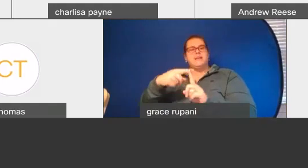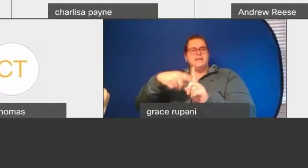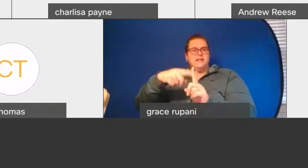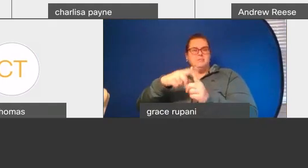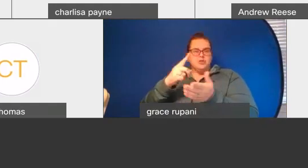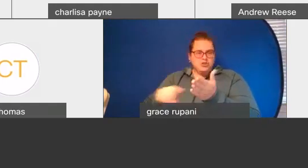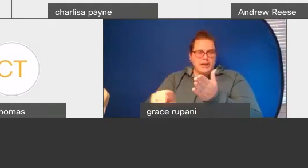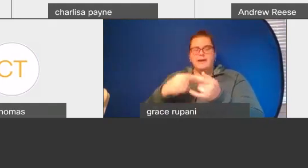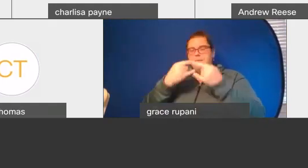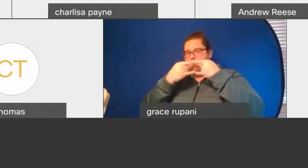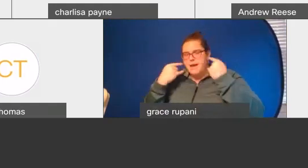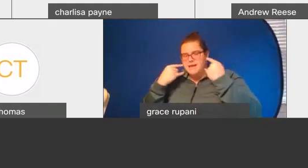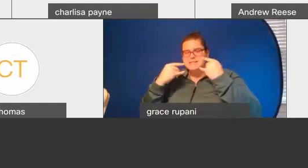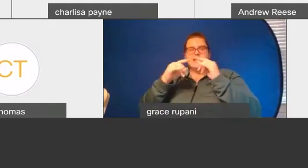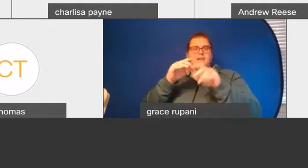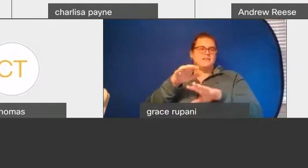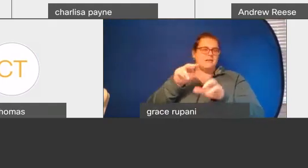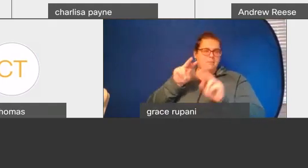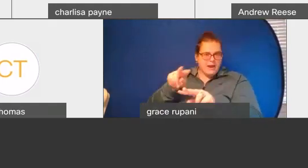precautions?